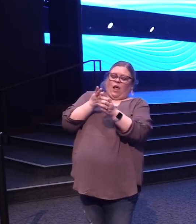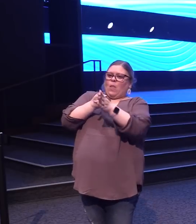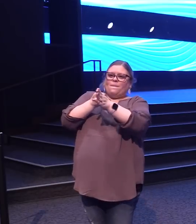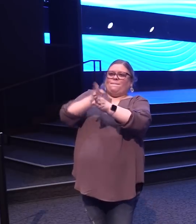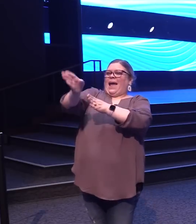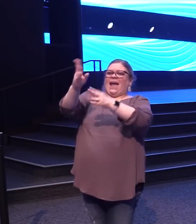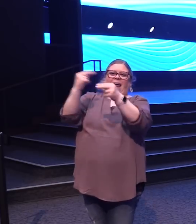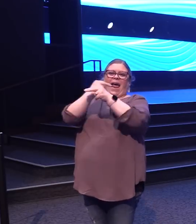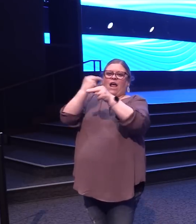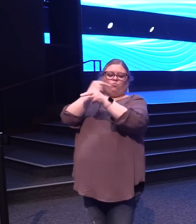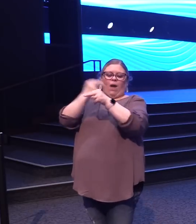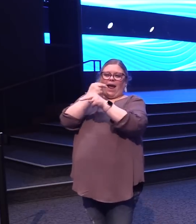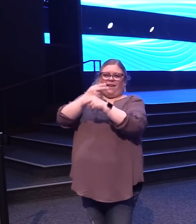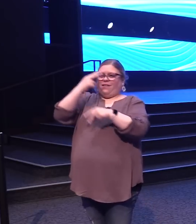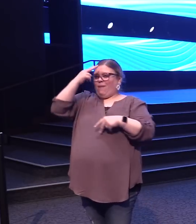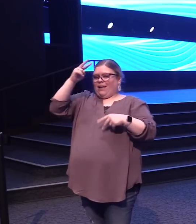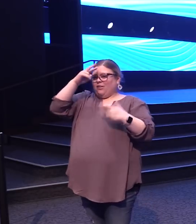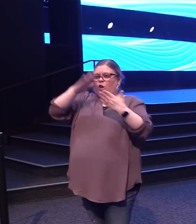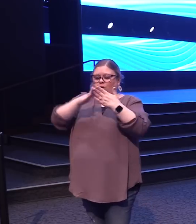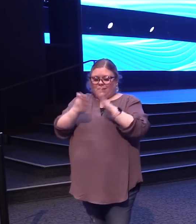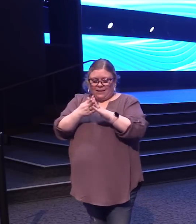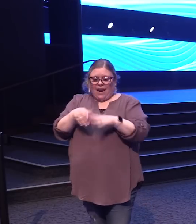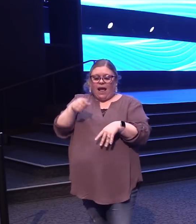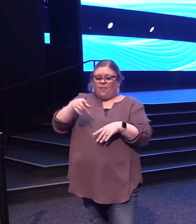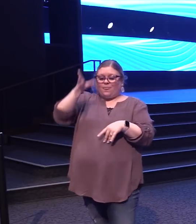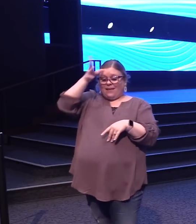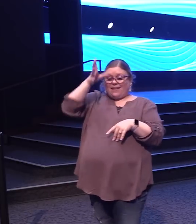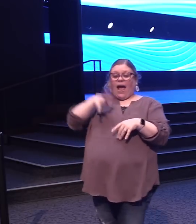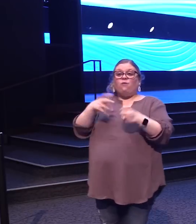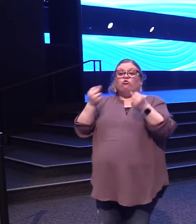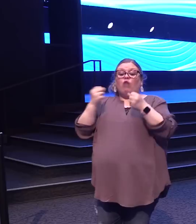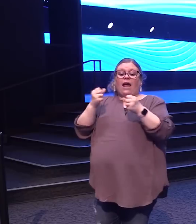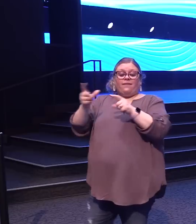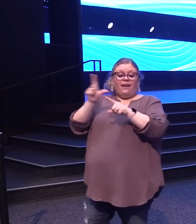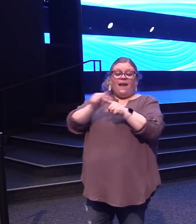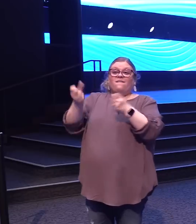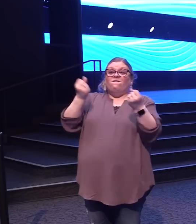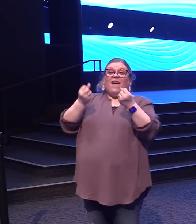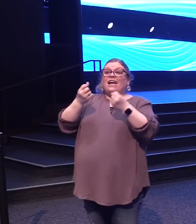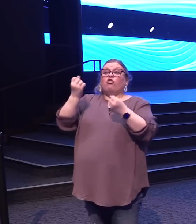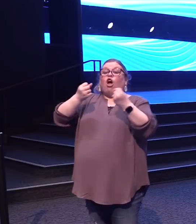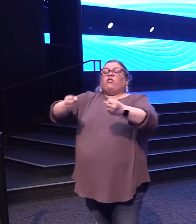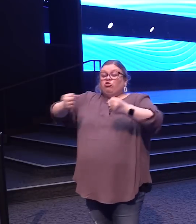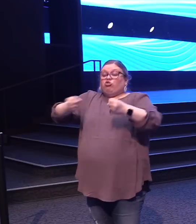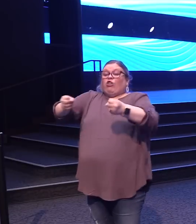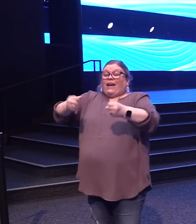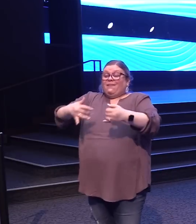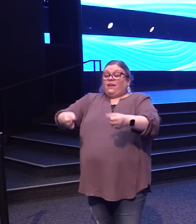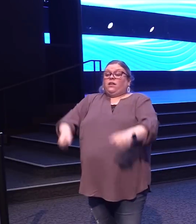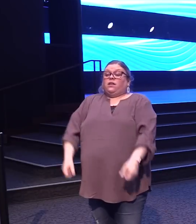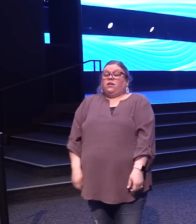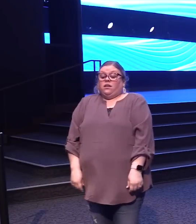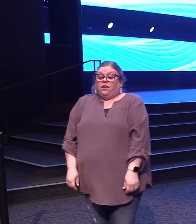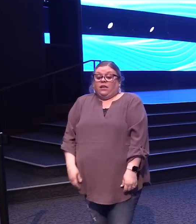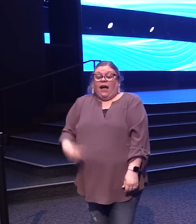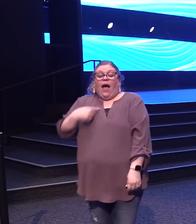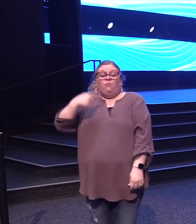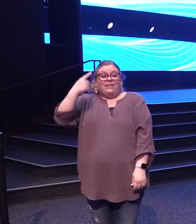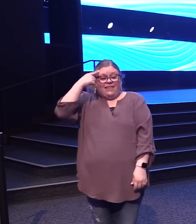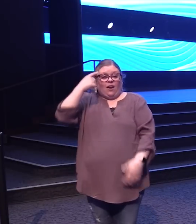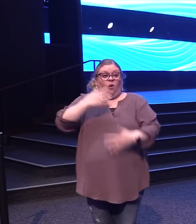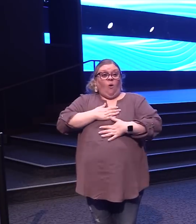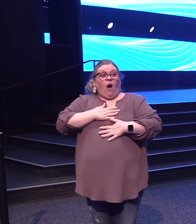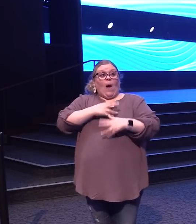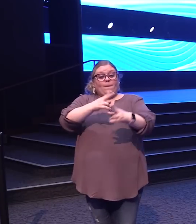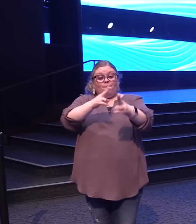like highway of Mexico City, and this guy was driving fast. The car was shaking, And I was just thinking, how blessed